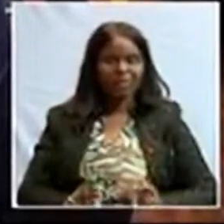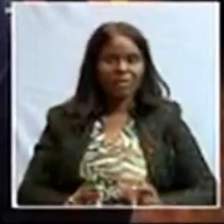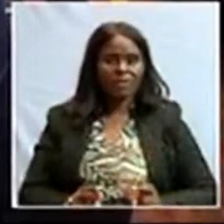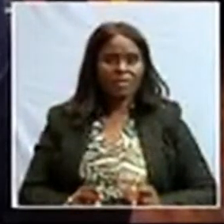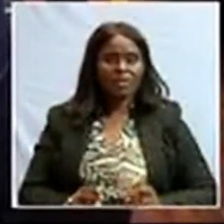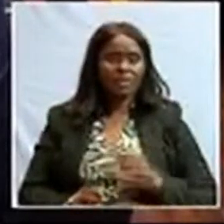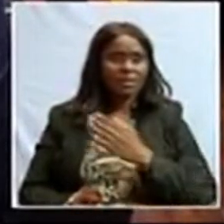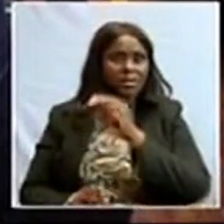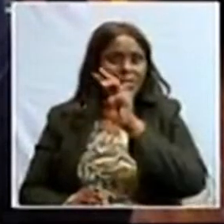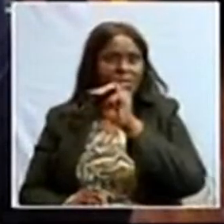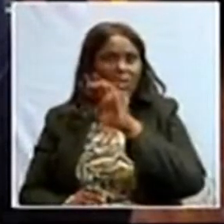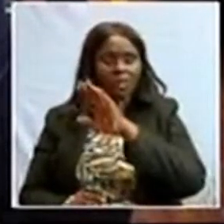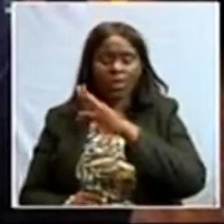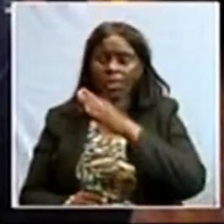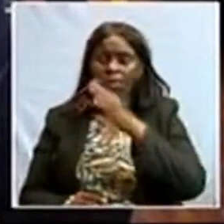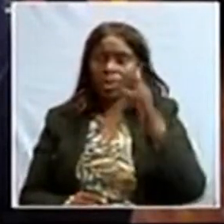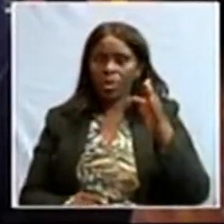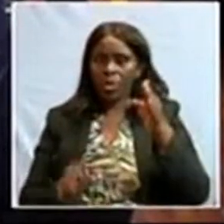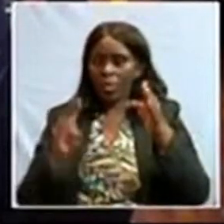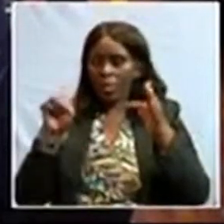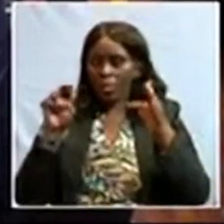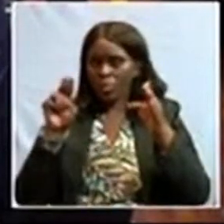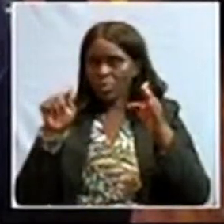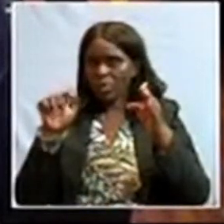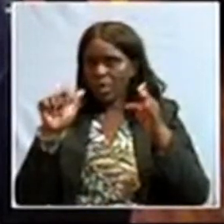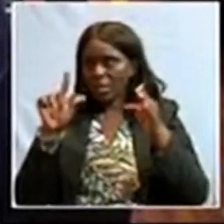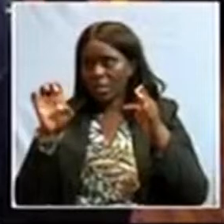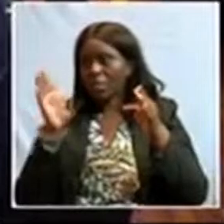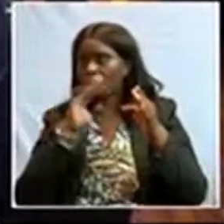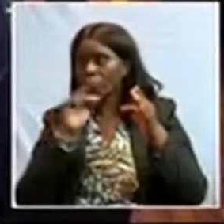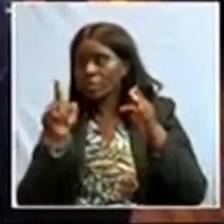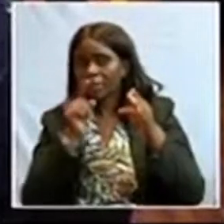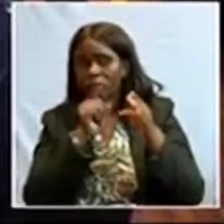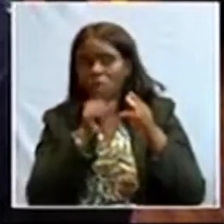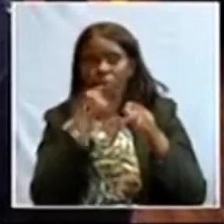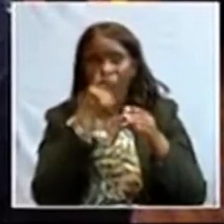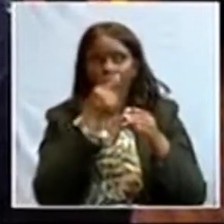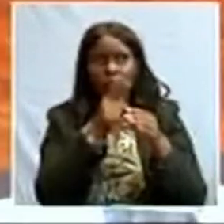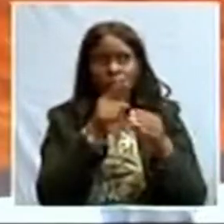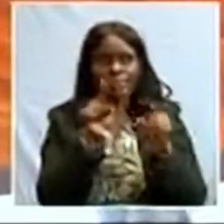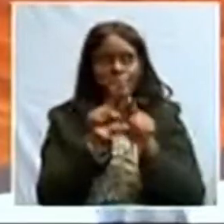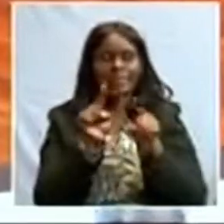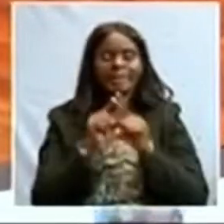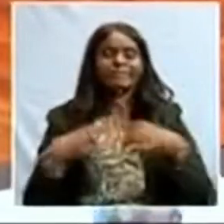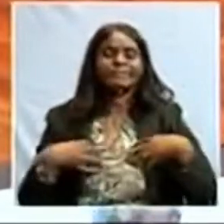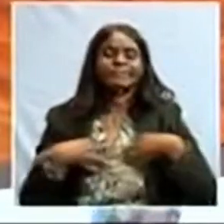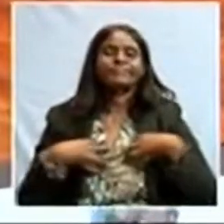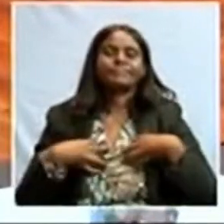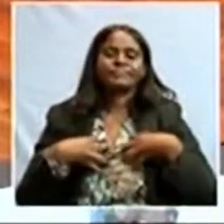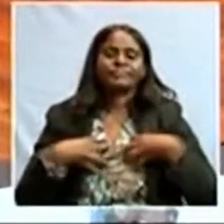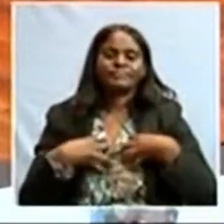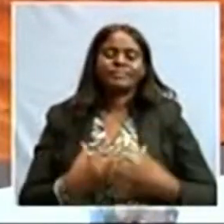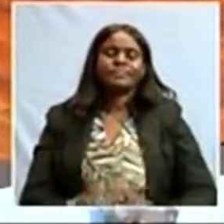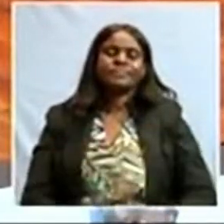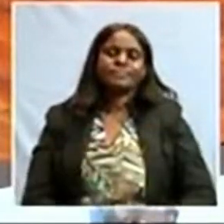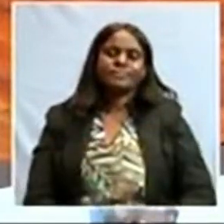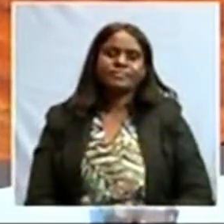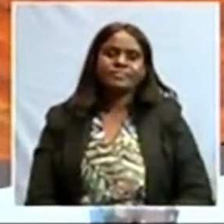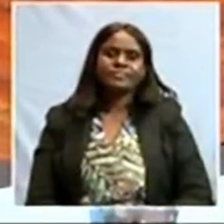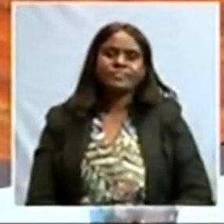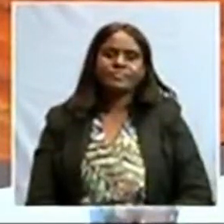Mr. Mtari. We come to the which one is this? Livestock.